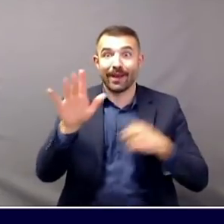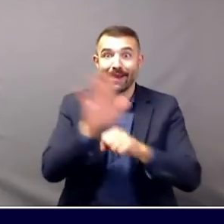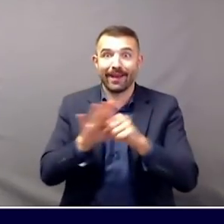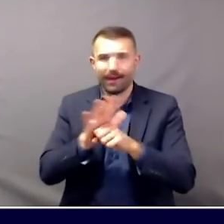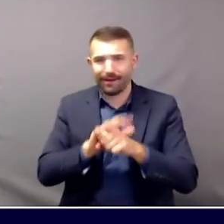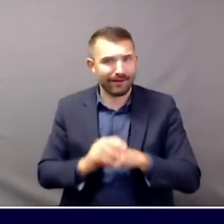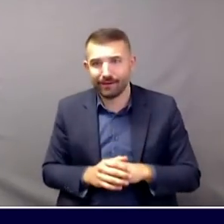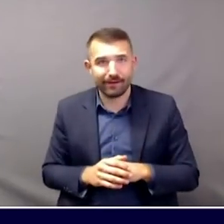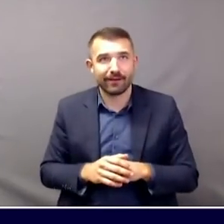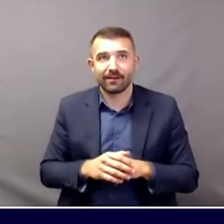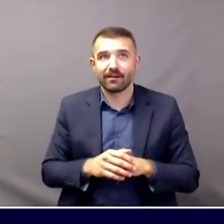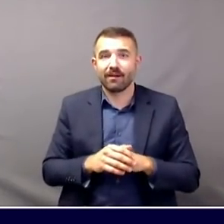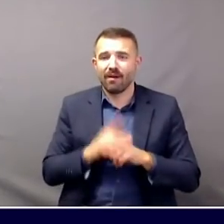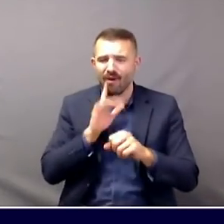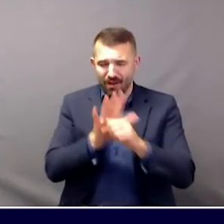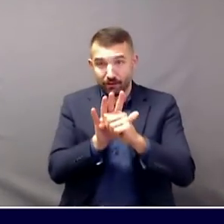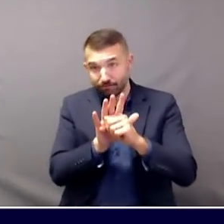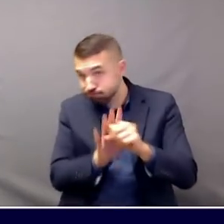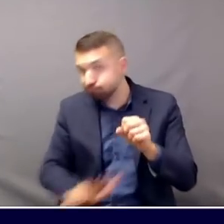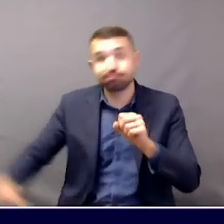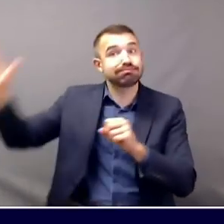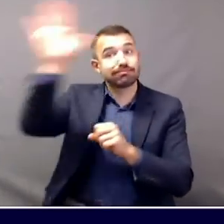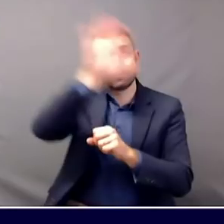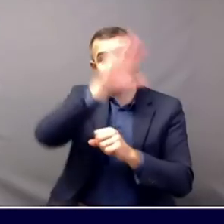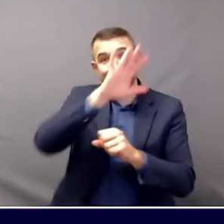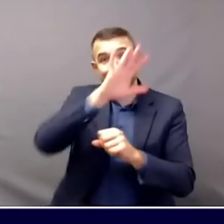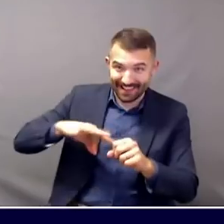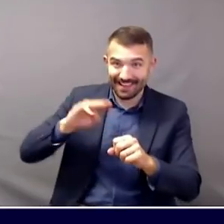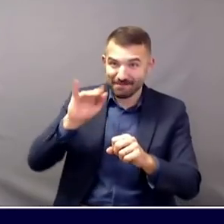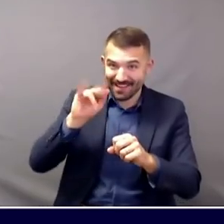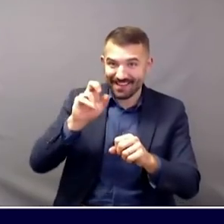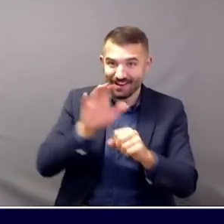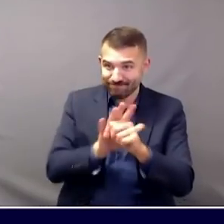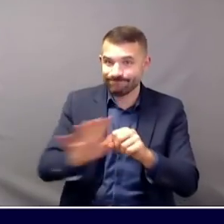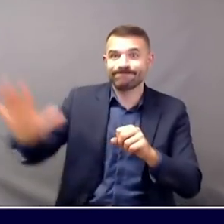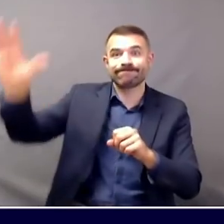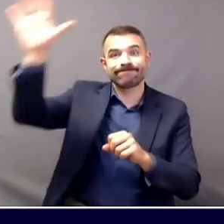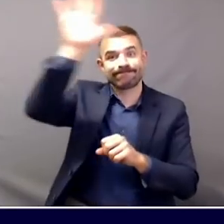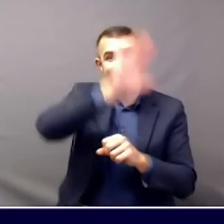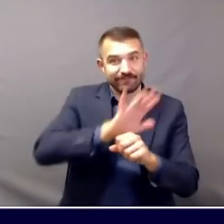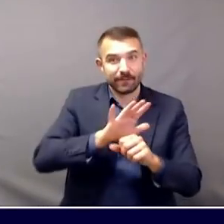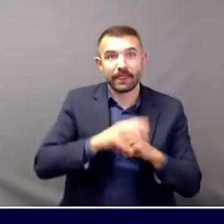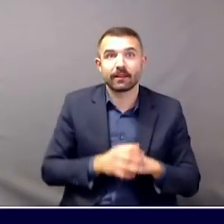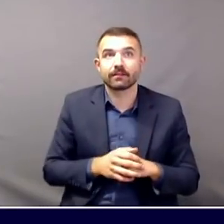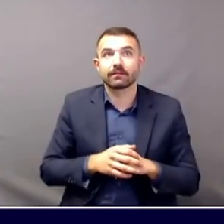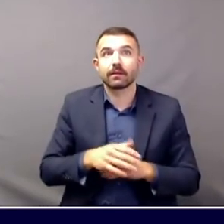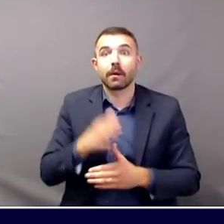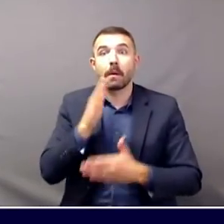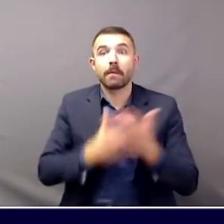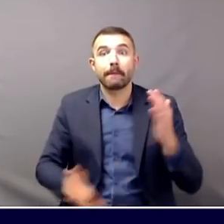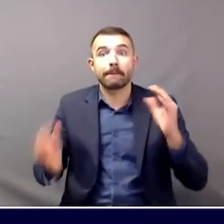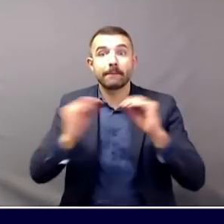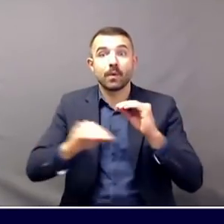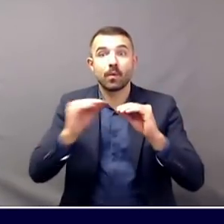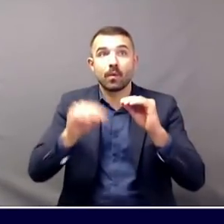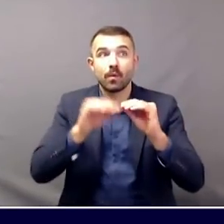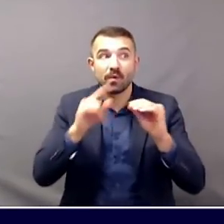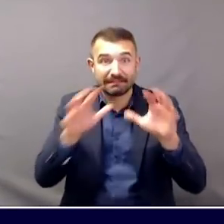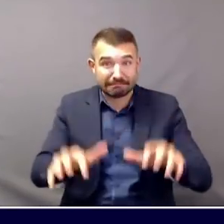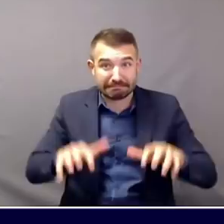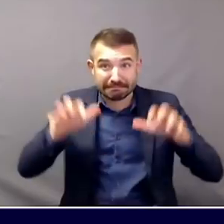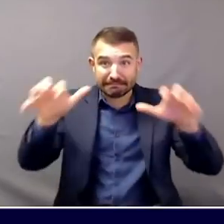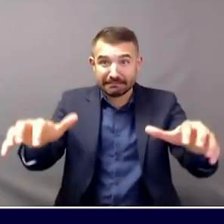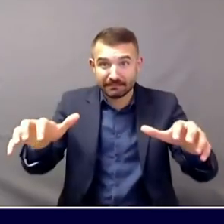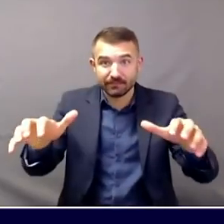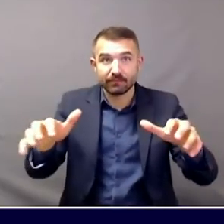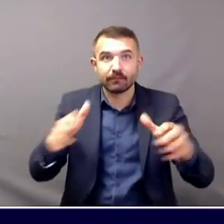single place across Maine. Great. Thank It you. varies with intensity. Some places are having more transmission than others, but it's